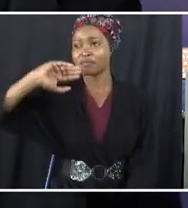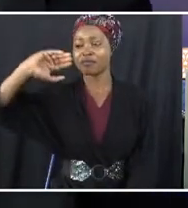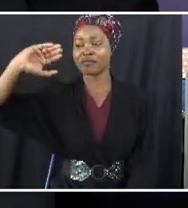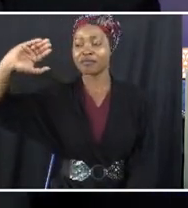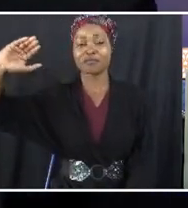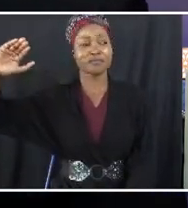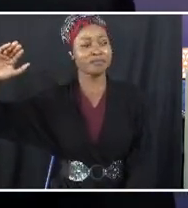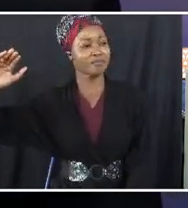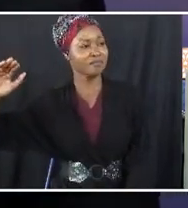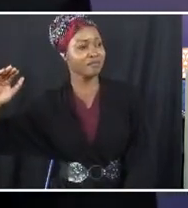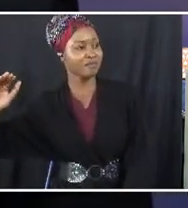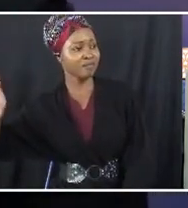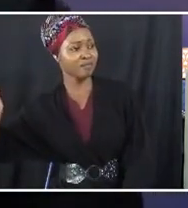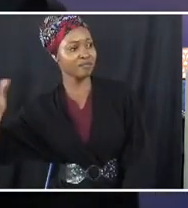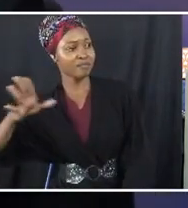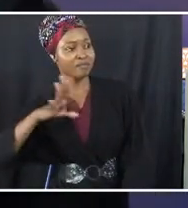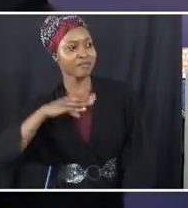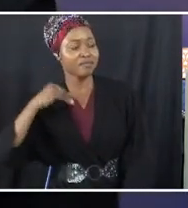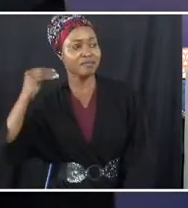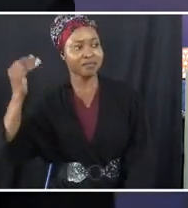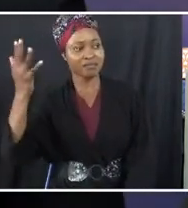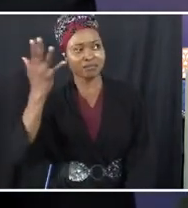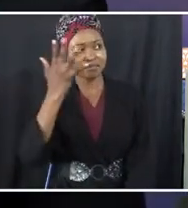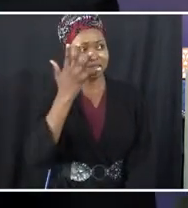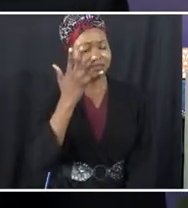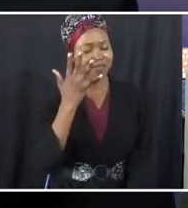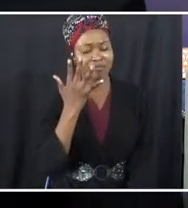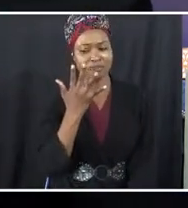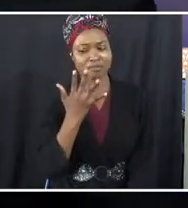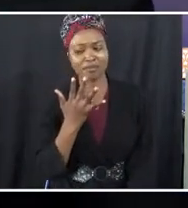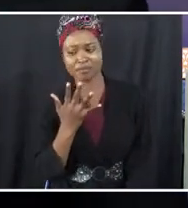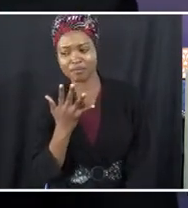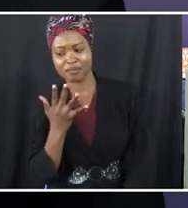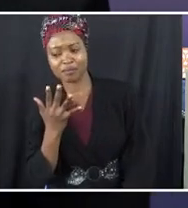lonely hill, as the